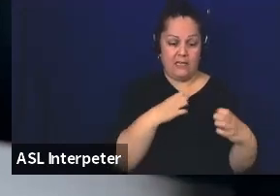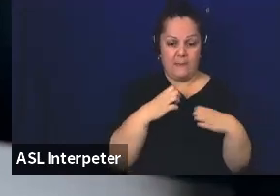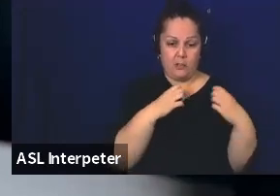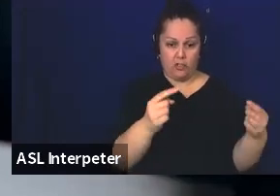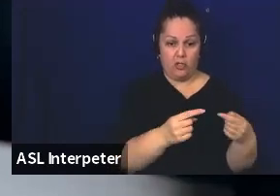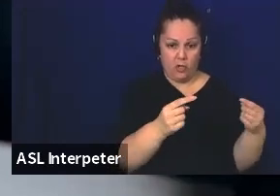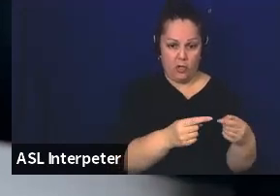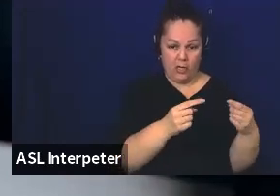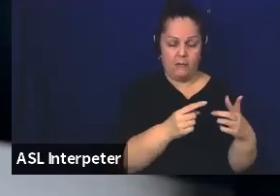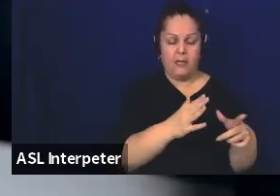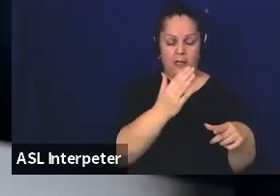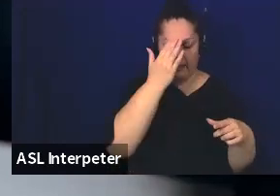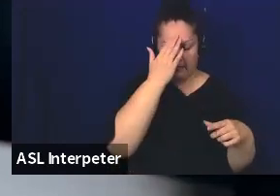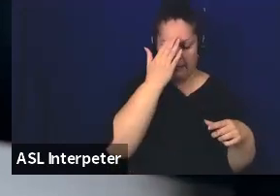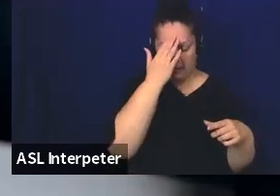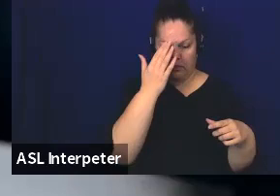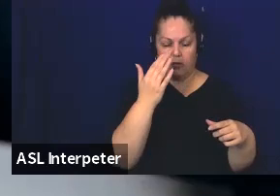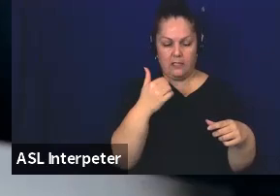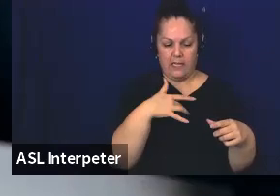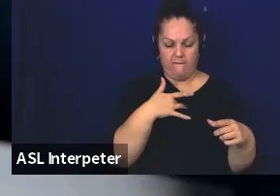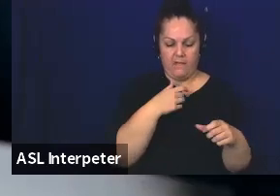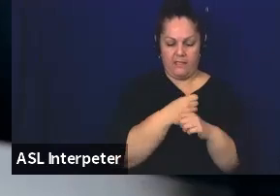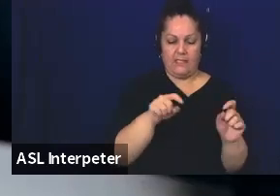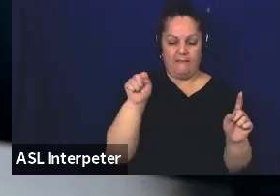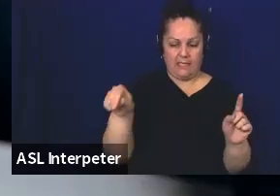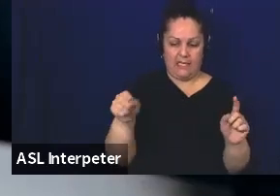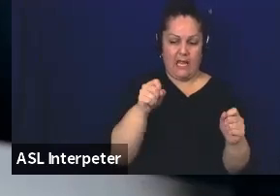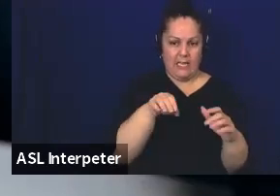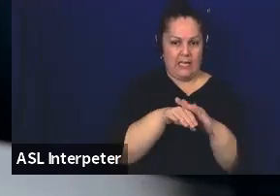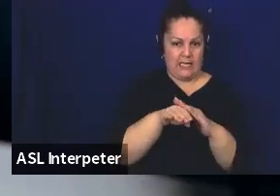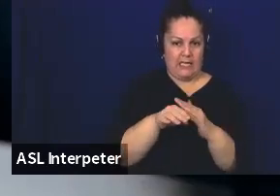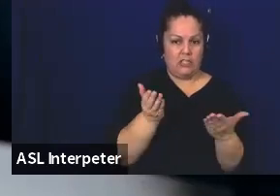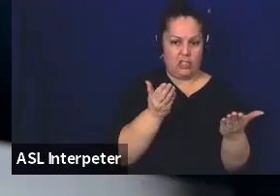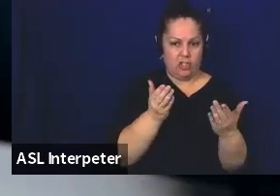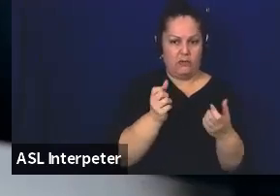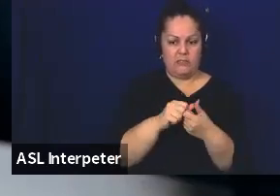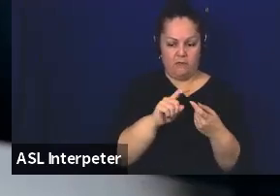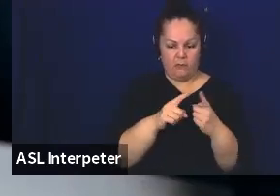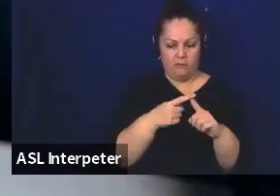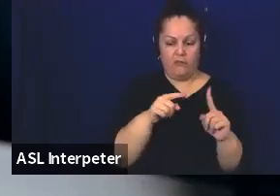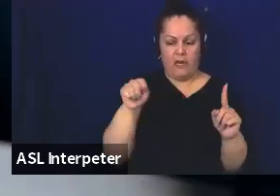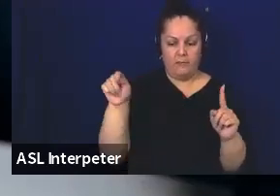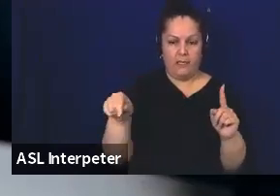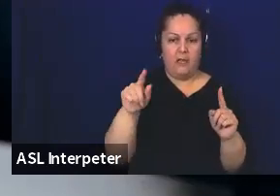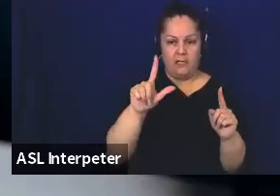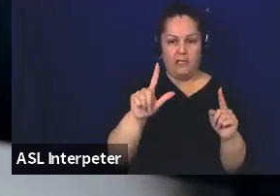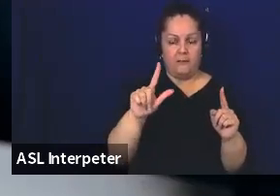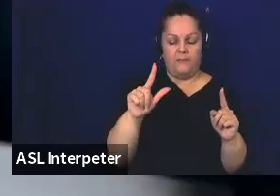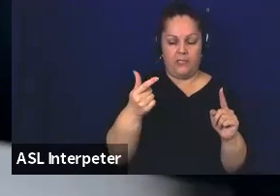harm, and they note that they have felt safe there and can access services and support from friends within the